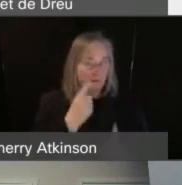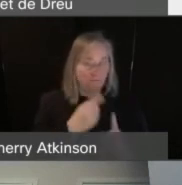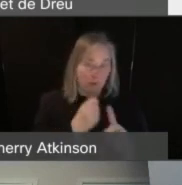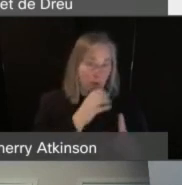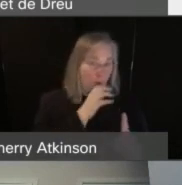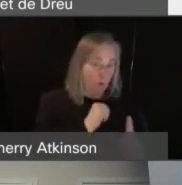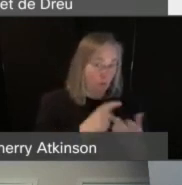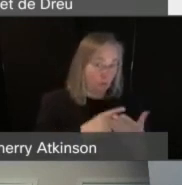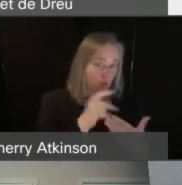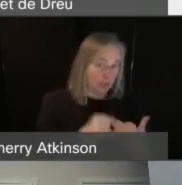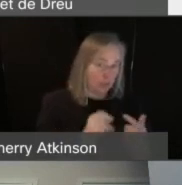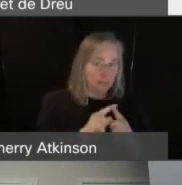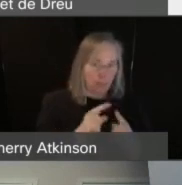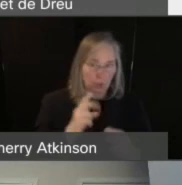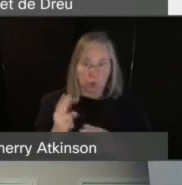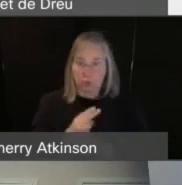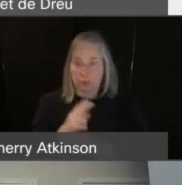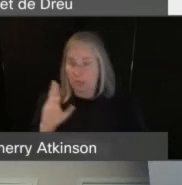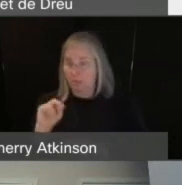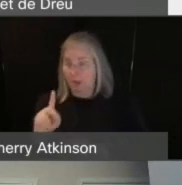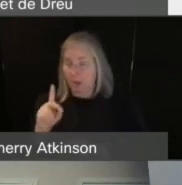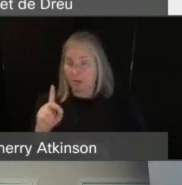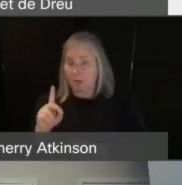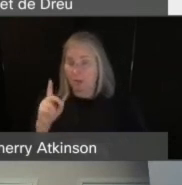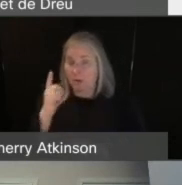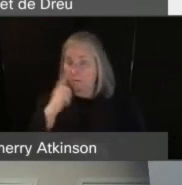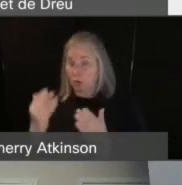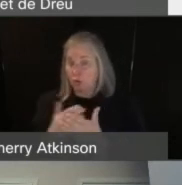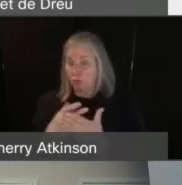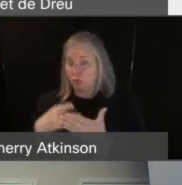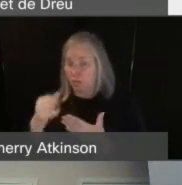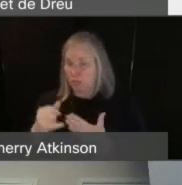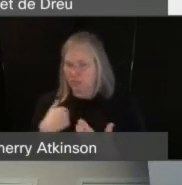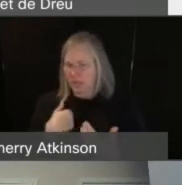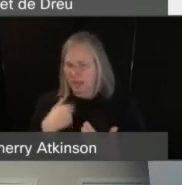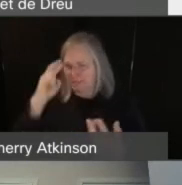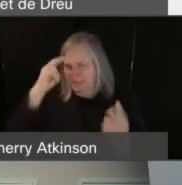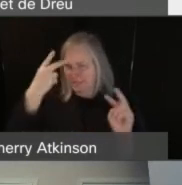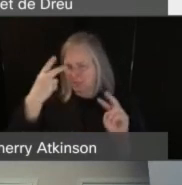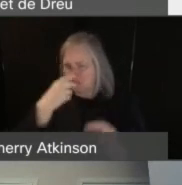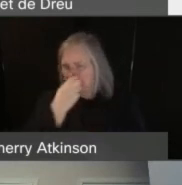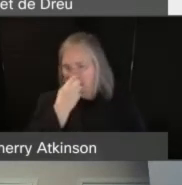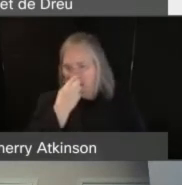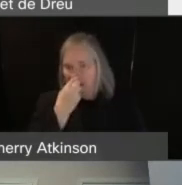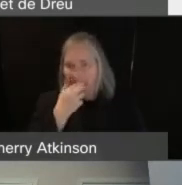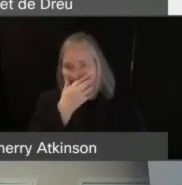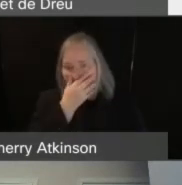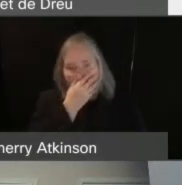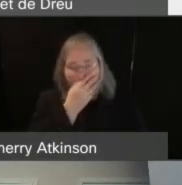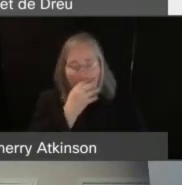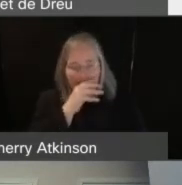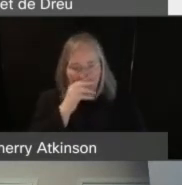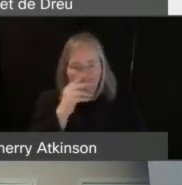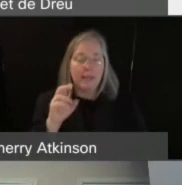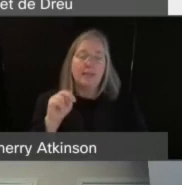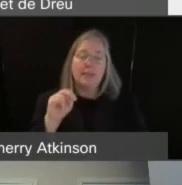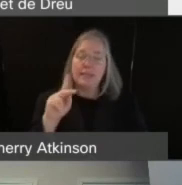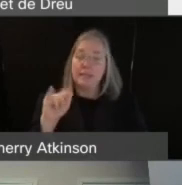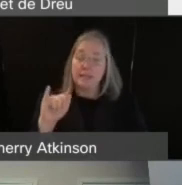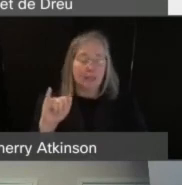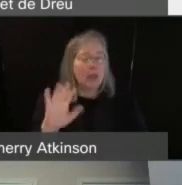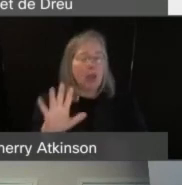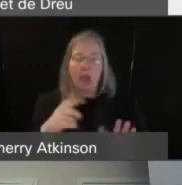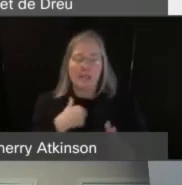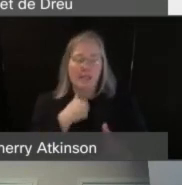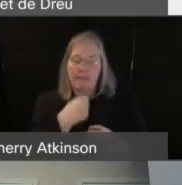and using them for new projects. Did I misunderstand that? Yeah, I'm sorry. I must not have made that clear. No, we